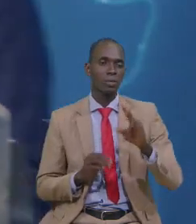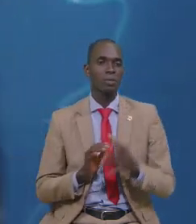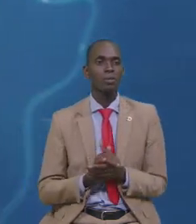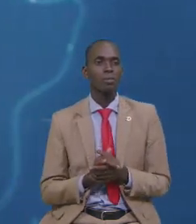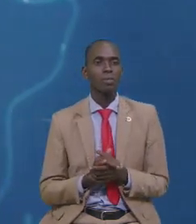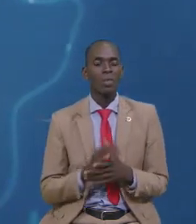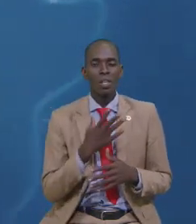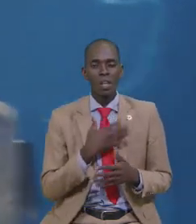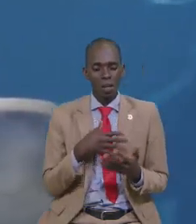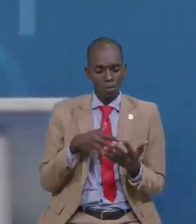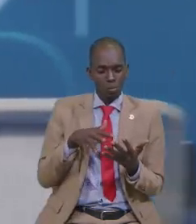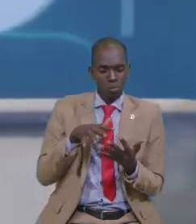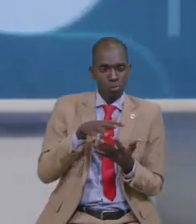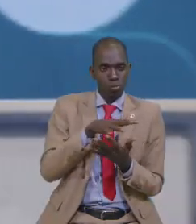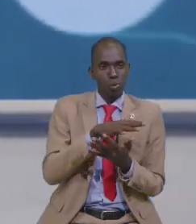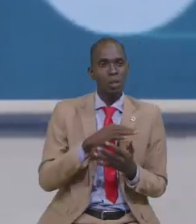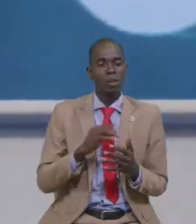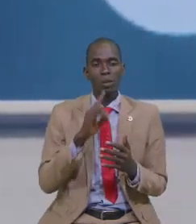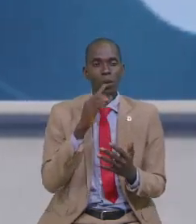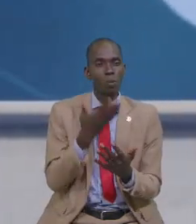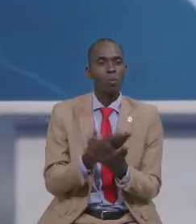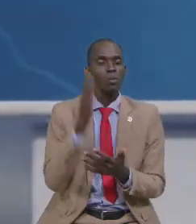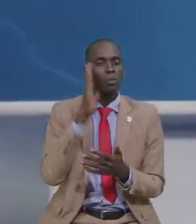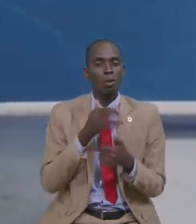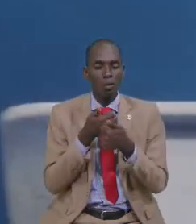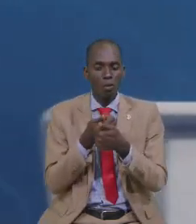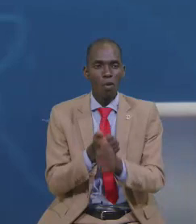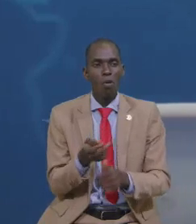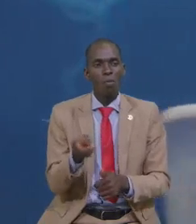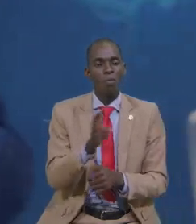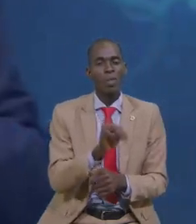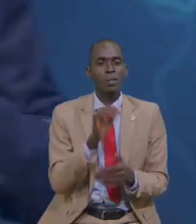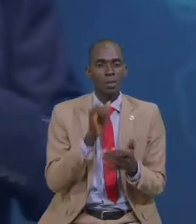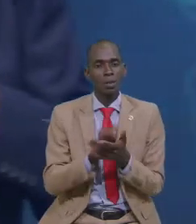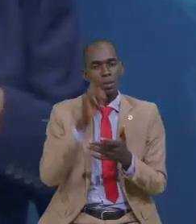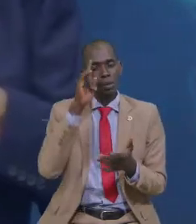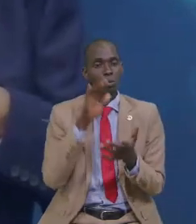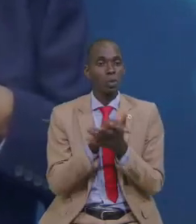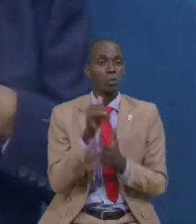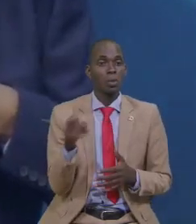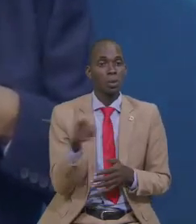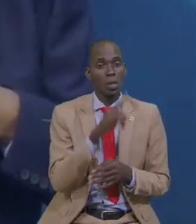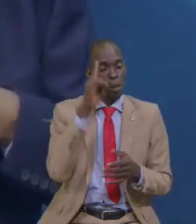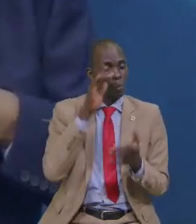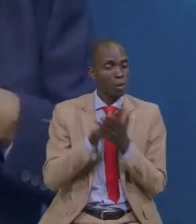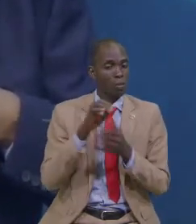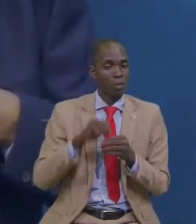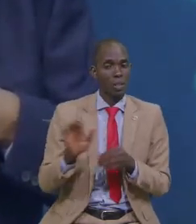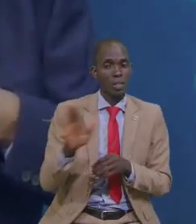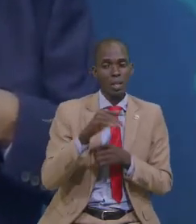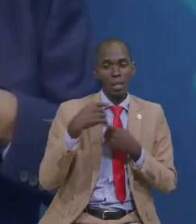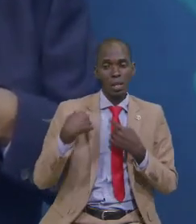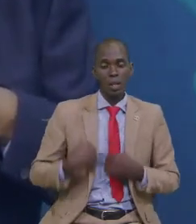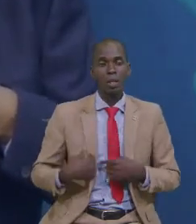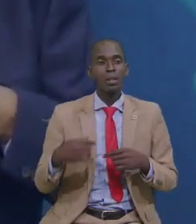and these signs shall follow them that believe. They believe in their heart, and that